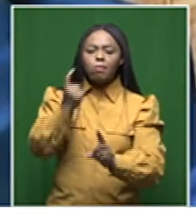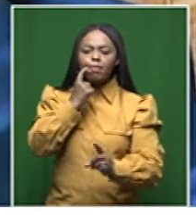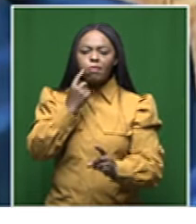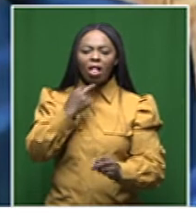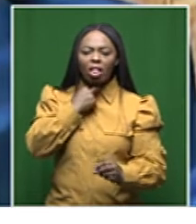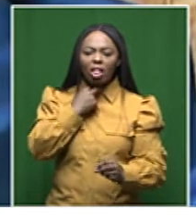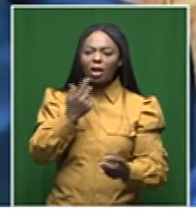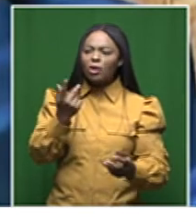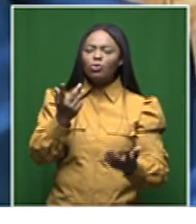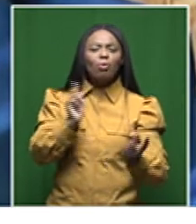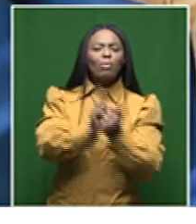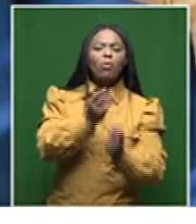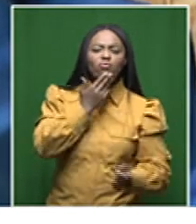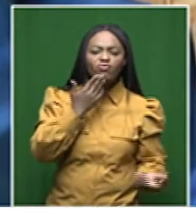see?